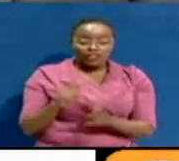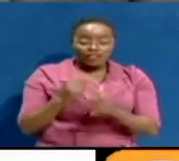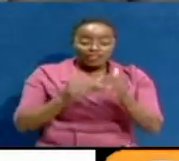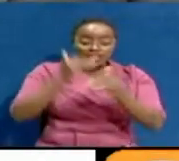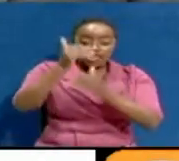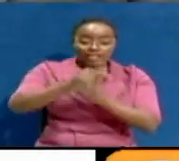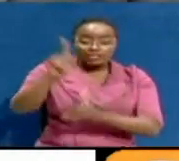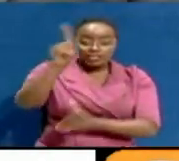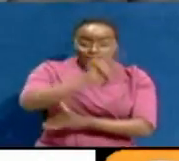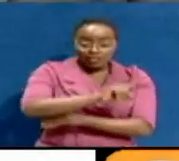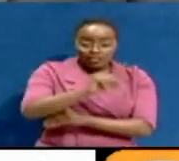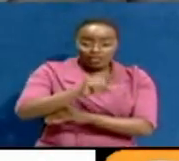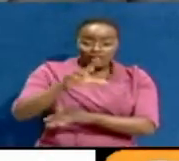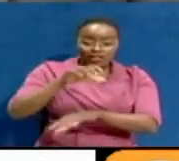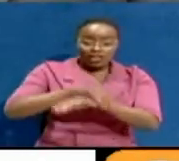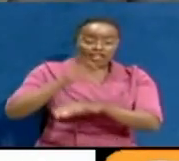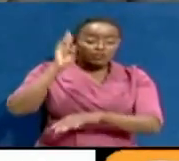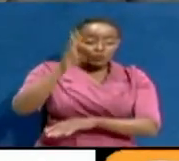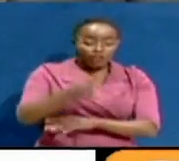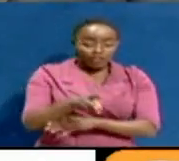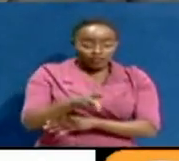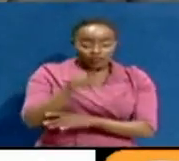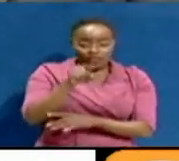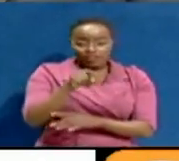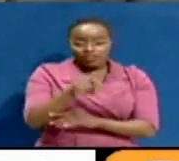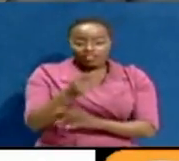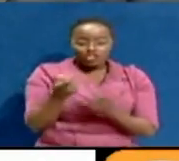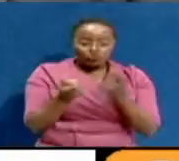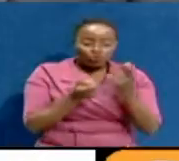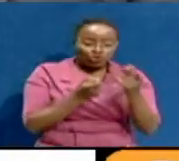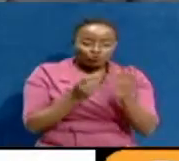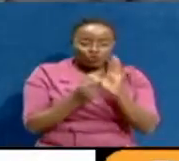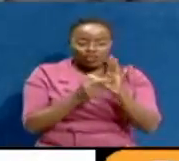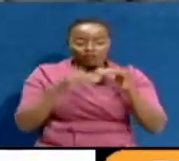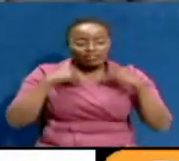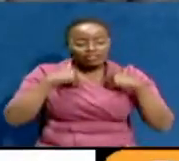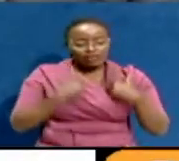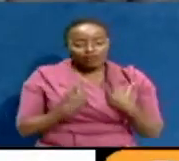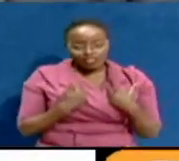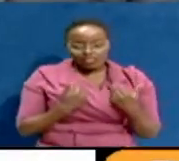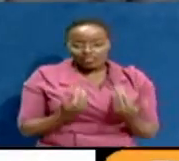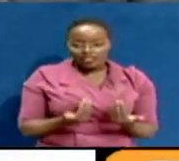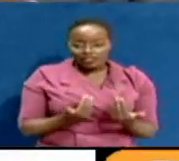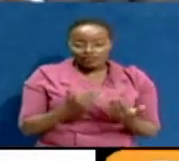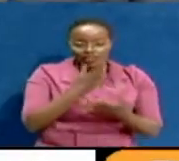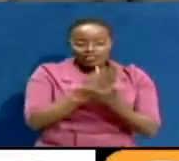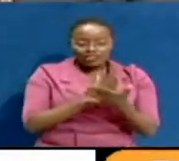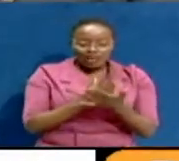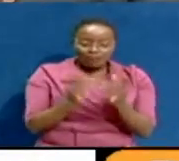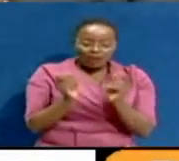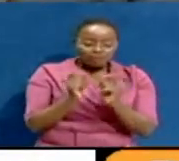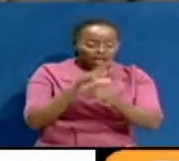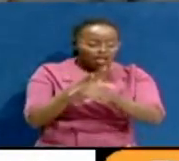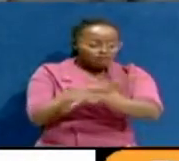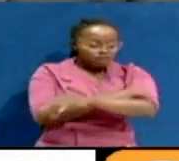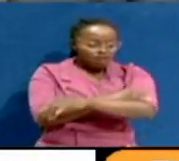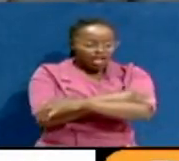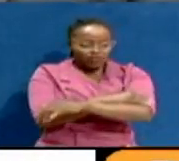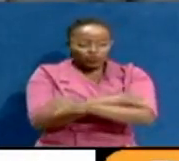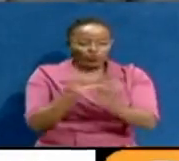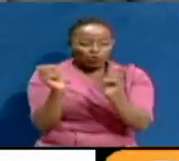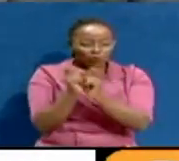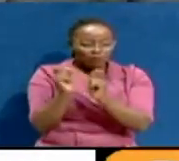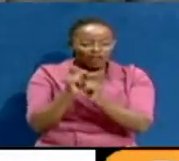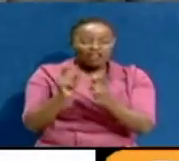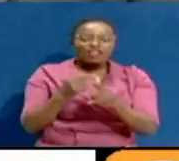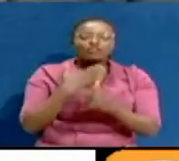following day, you're going to get these mild symptoms, perhaps of fatigue, some muscle pain, and so on. You want that